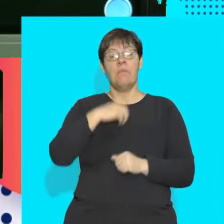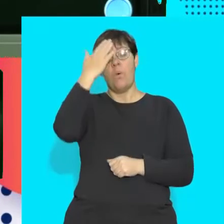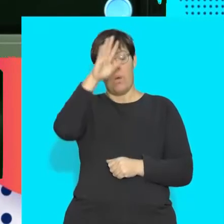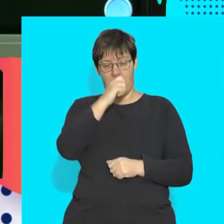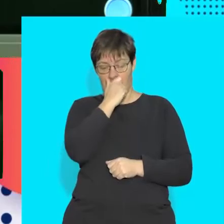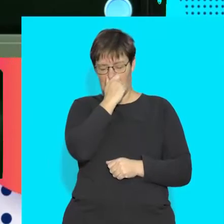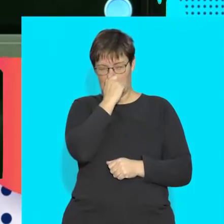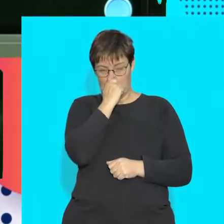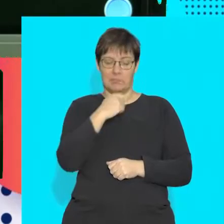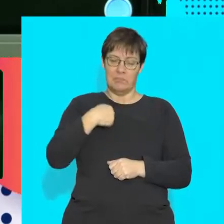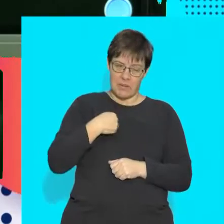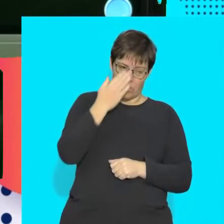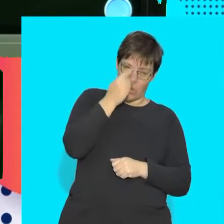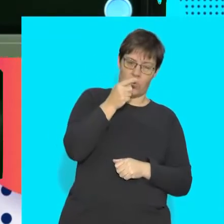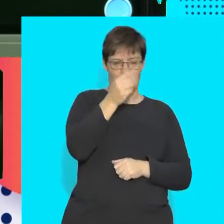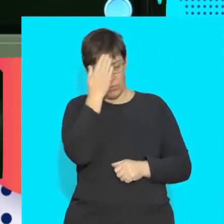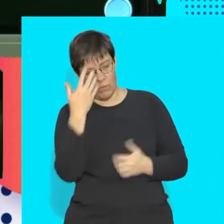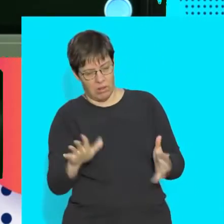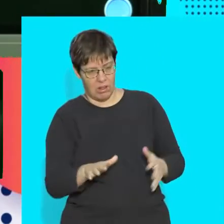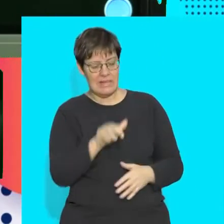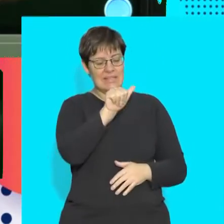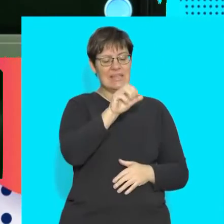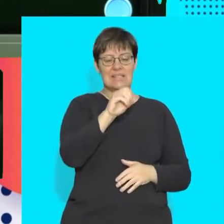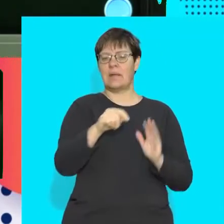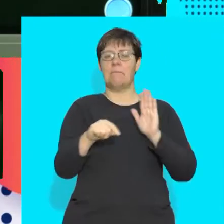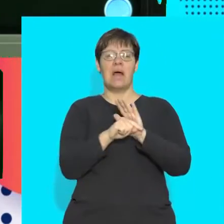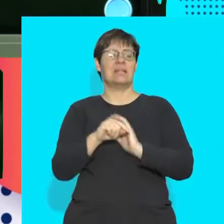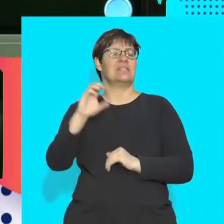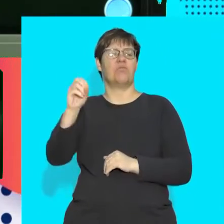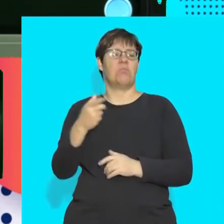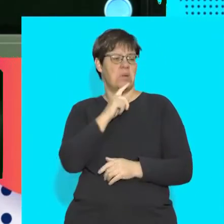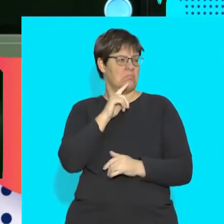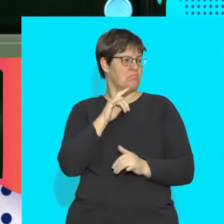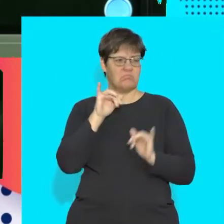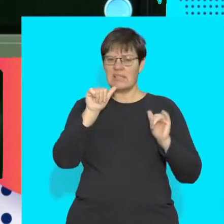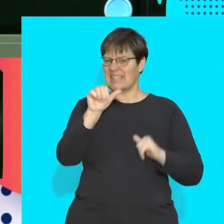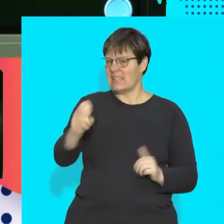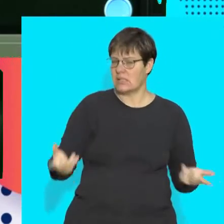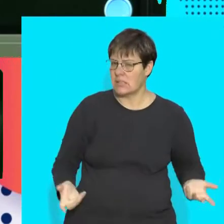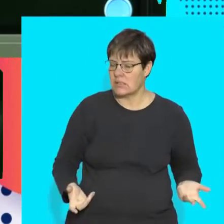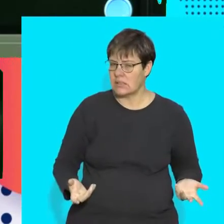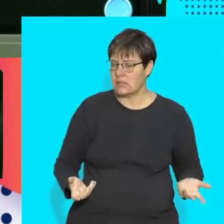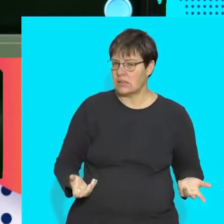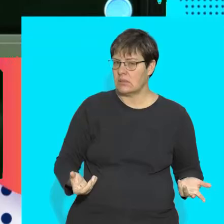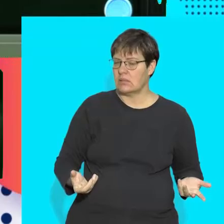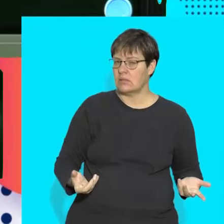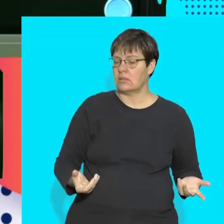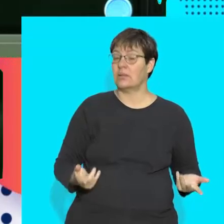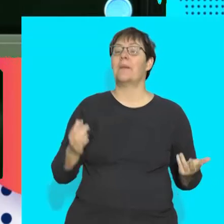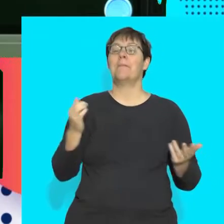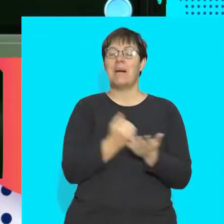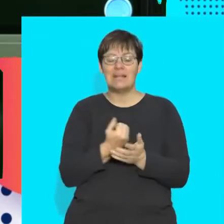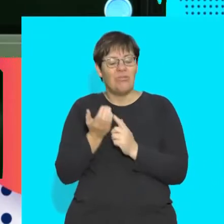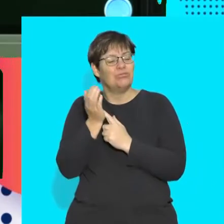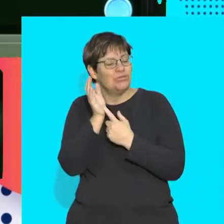and you know, that 60 minus 0 is 60. But you've got to